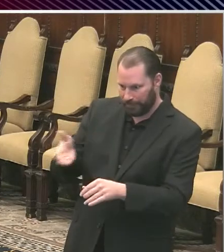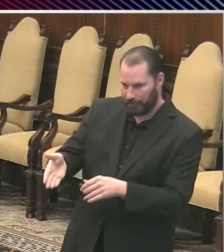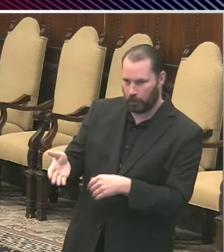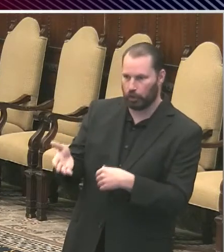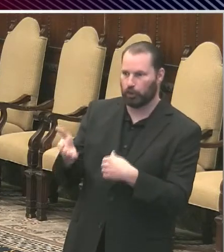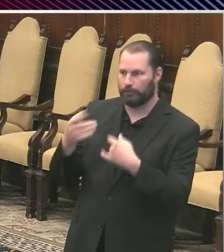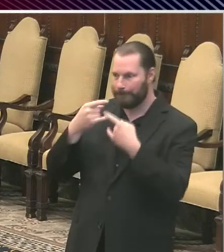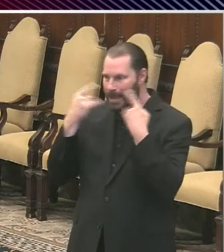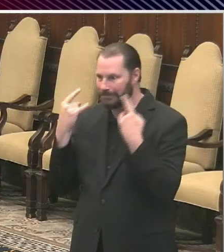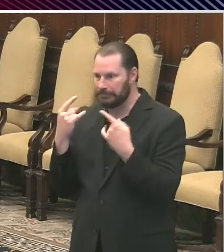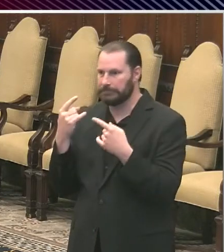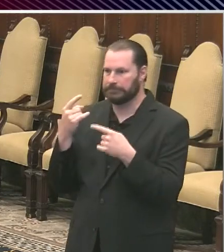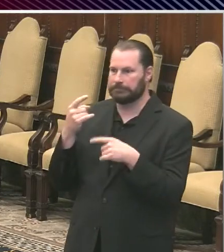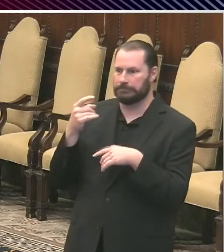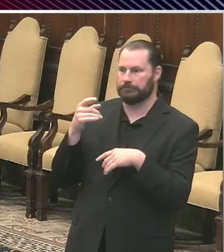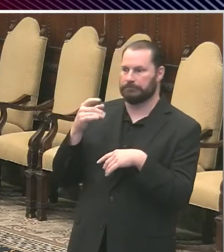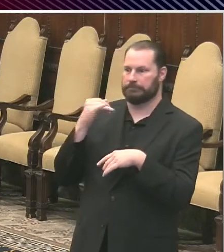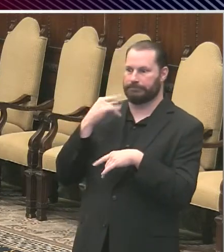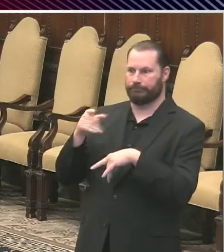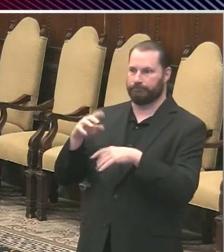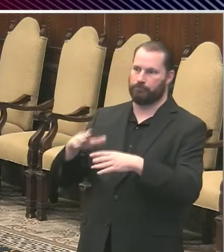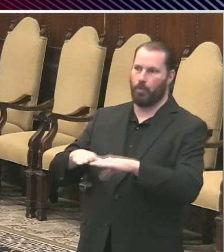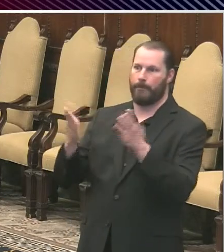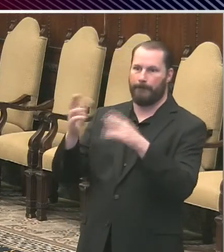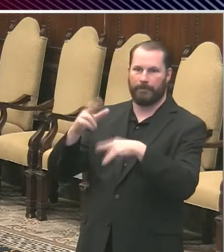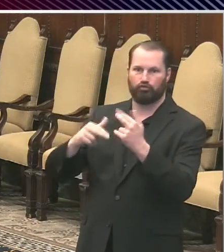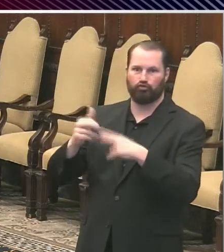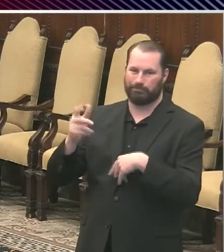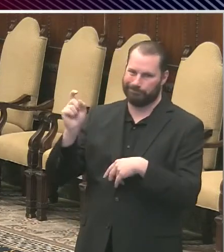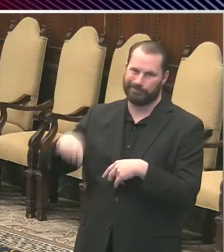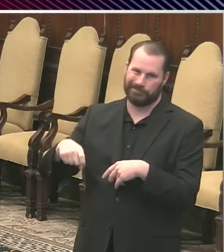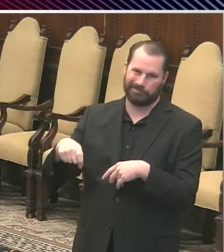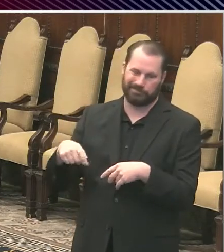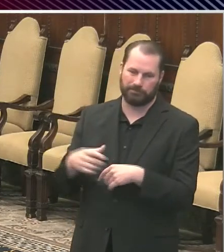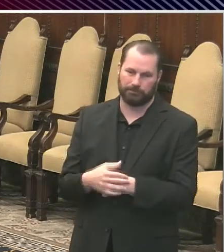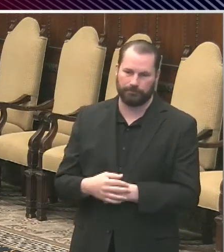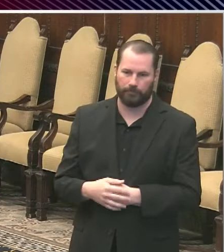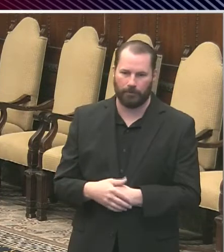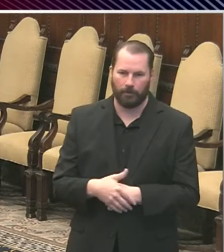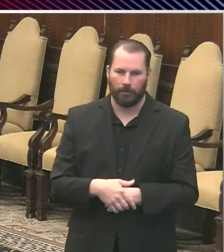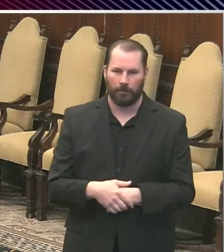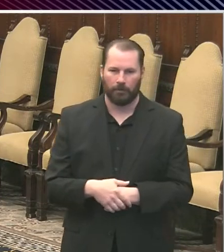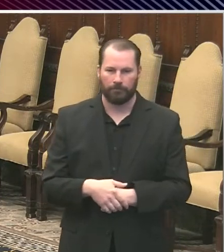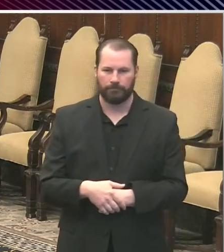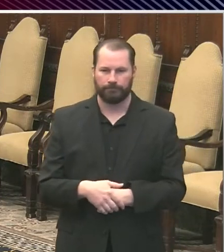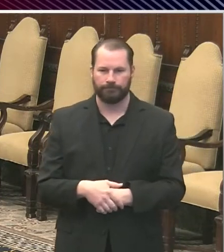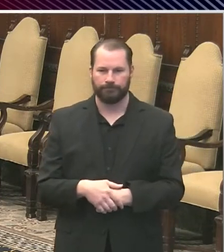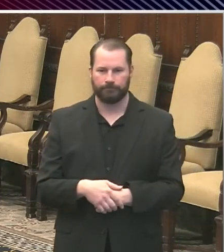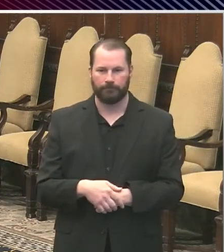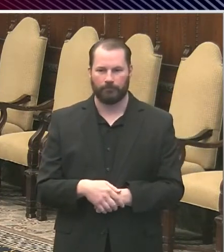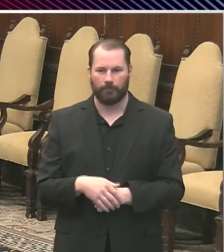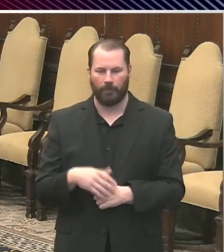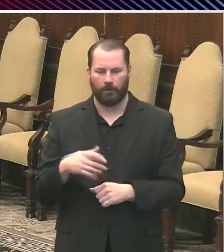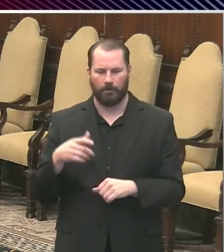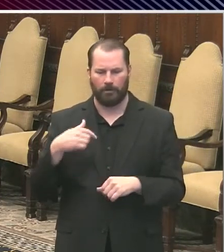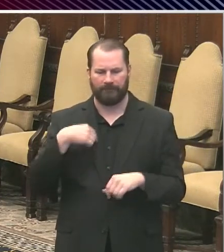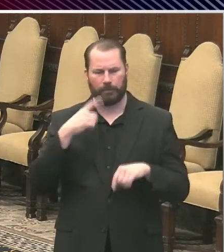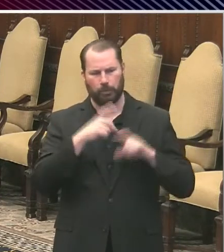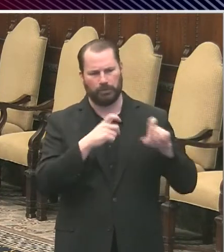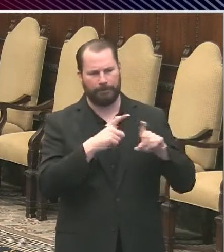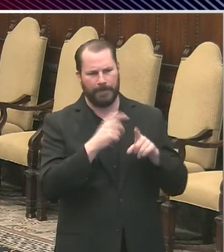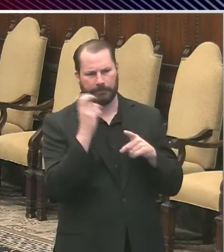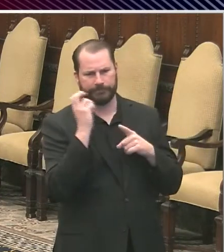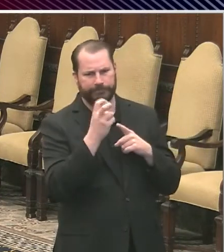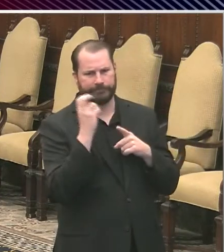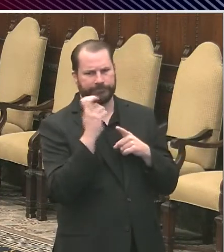Thanks. And then the next question is about SEPTA. So where do discussions stand between the administration and the union and